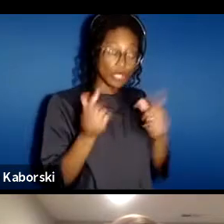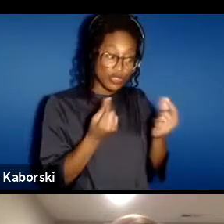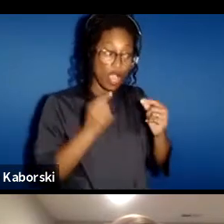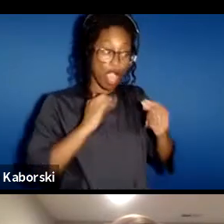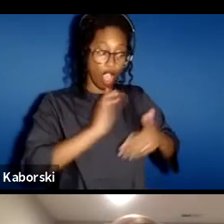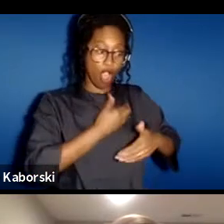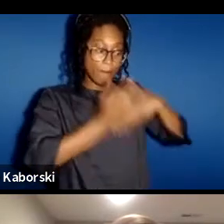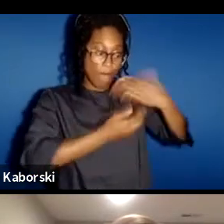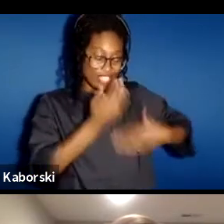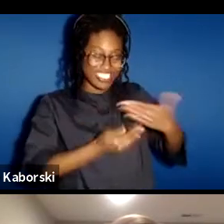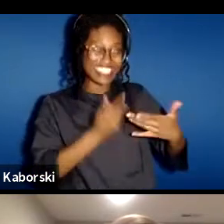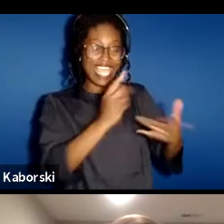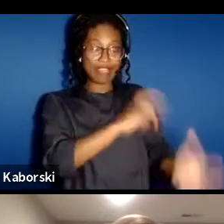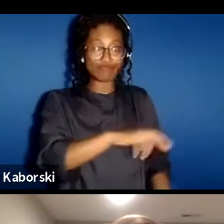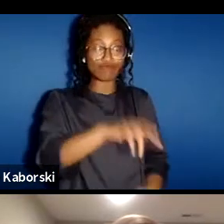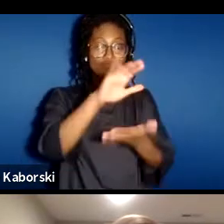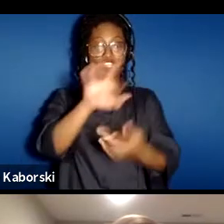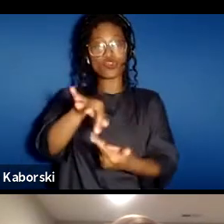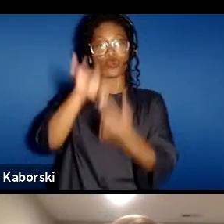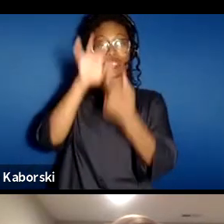really creating one of a kind products.